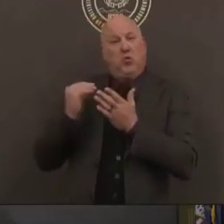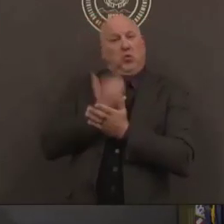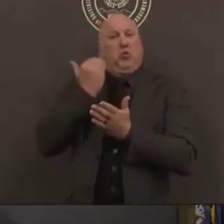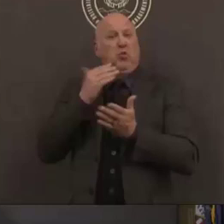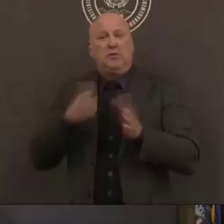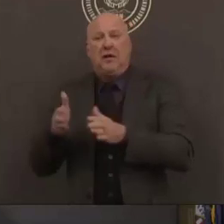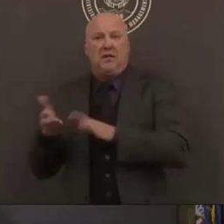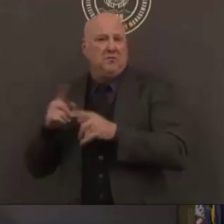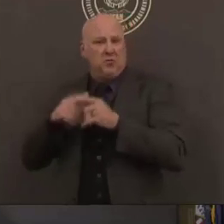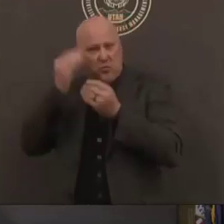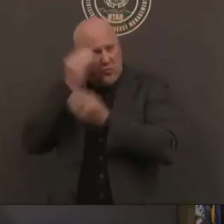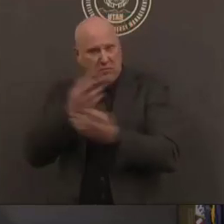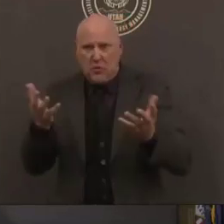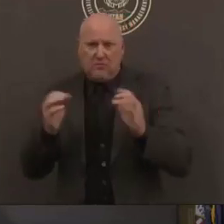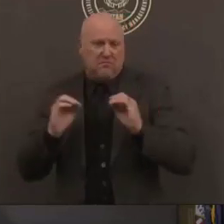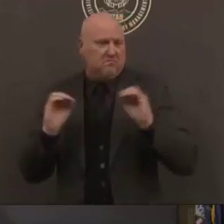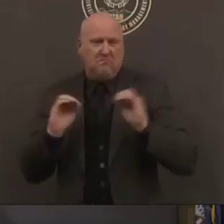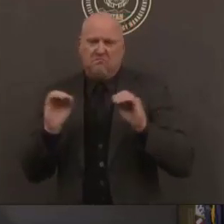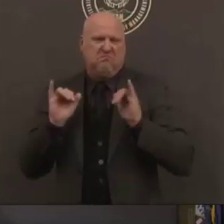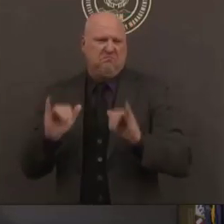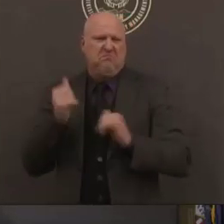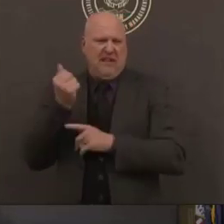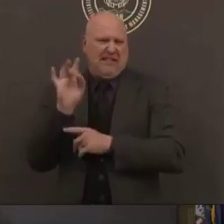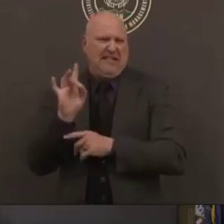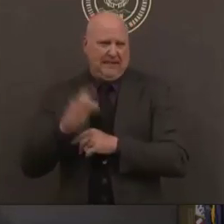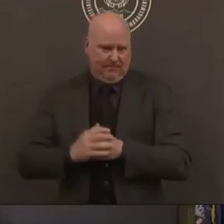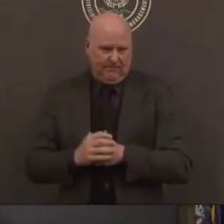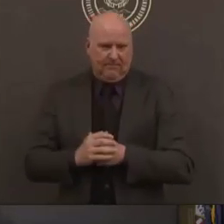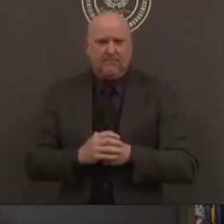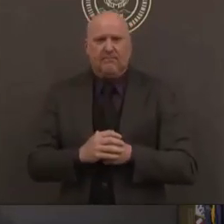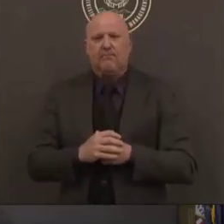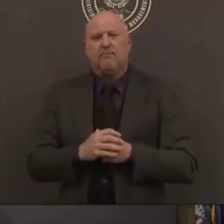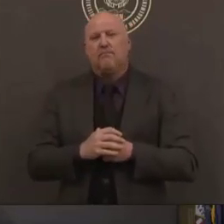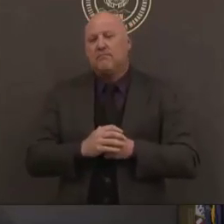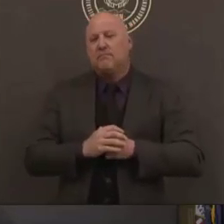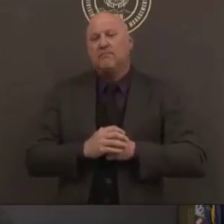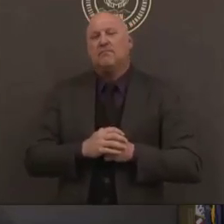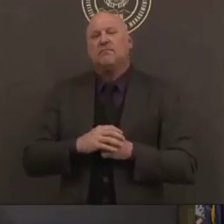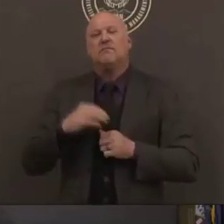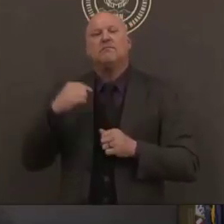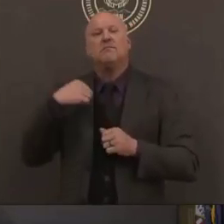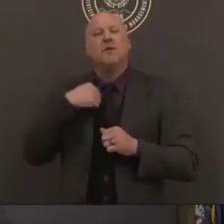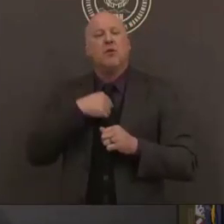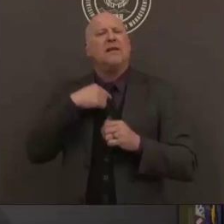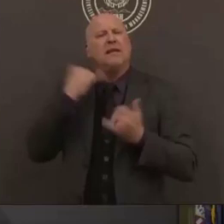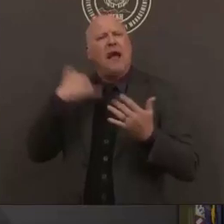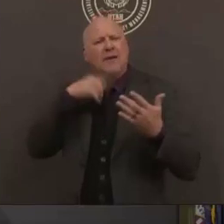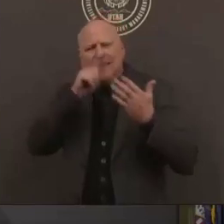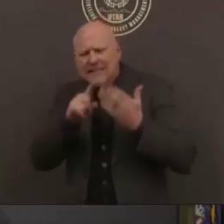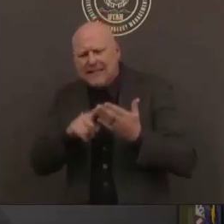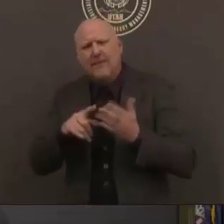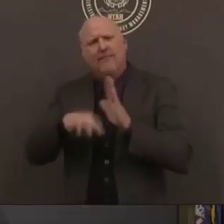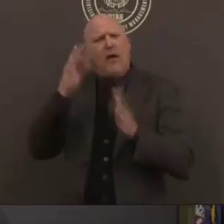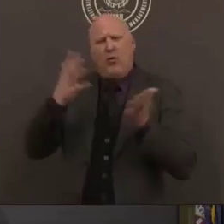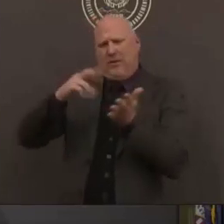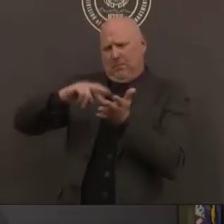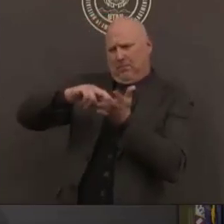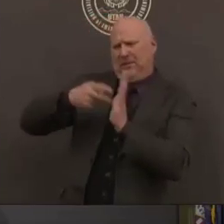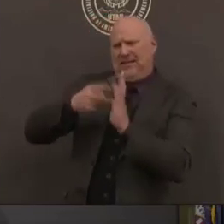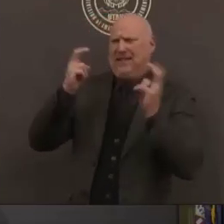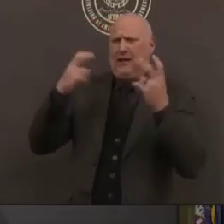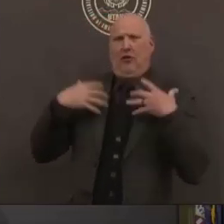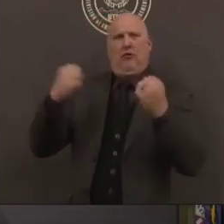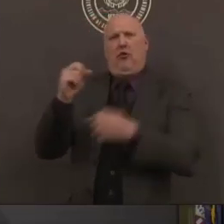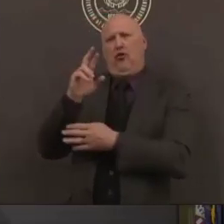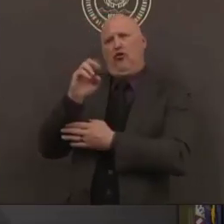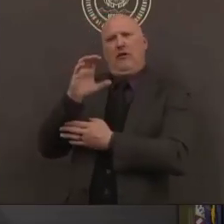We have come up with a definition for recovered. We basically turn the clock back 3 weeks. So anyone